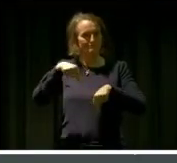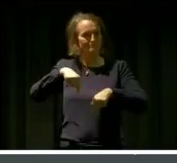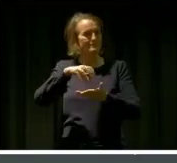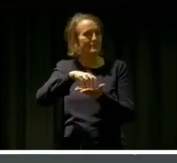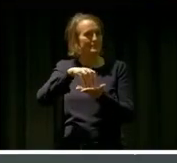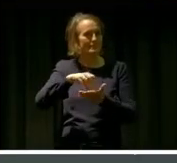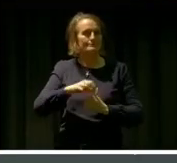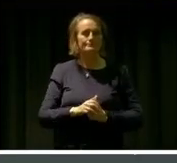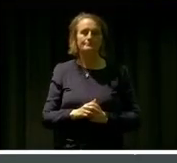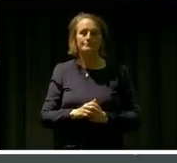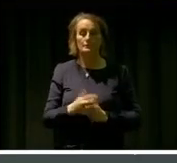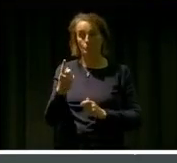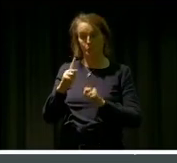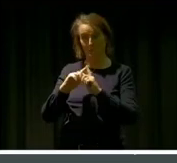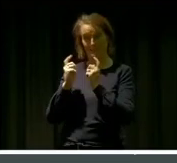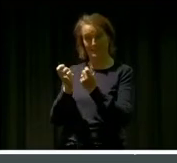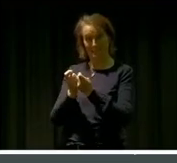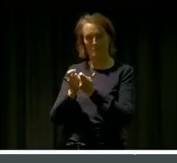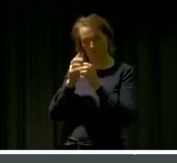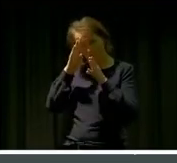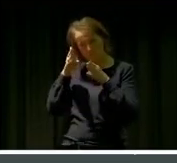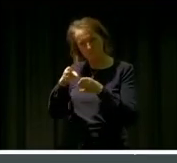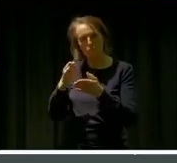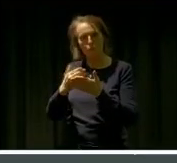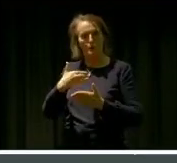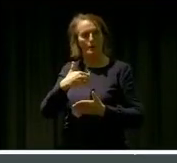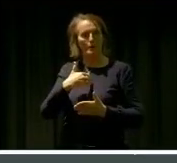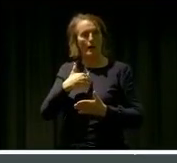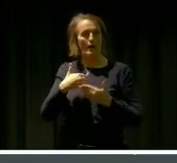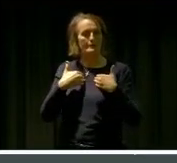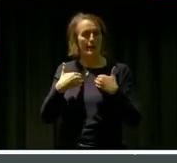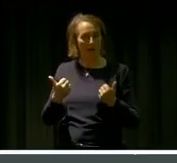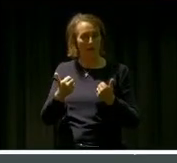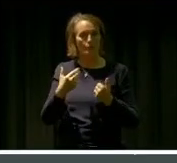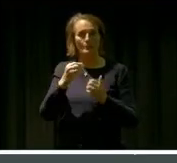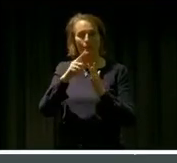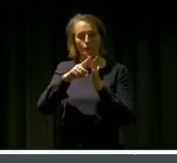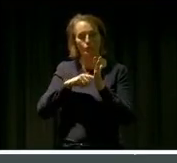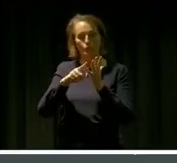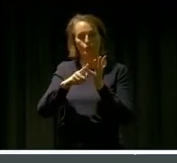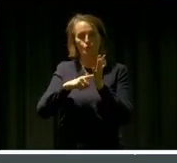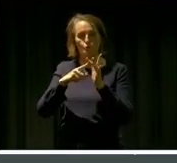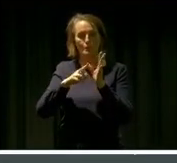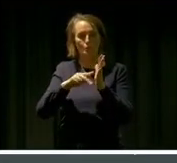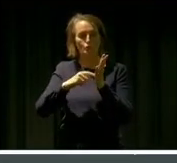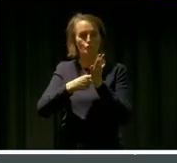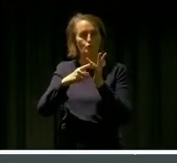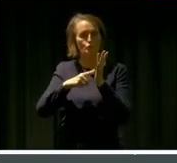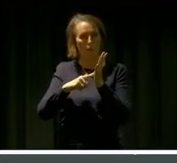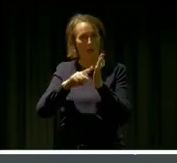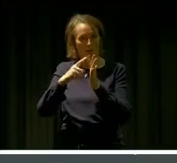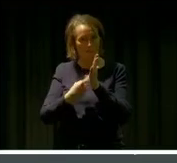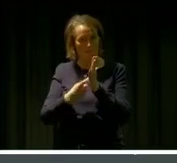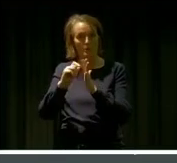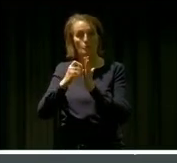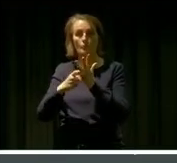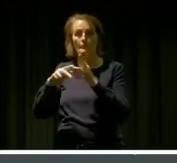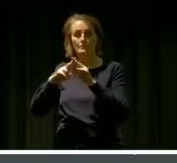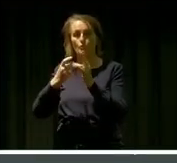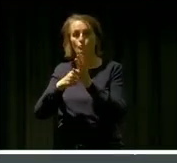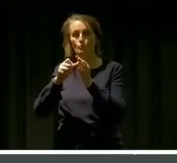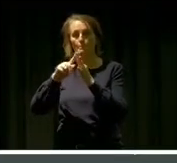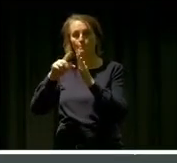The heart health team consists of Scientia Professor Julian Troller, Associate Professor Rebecca Kontz,